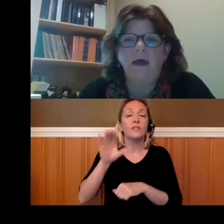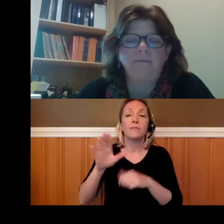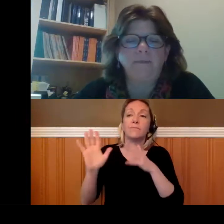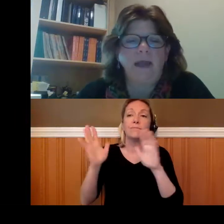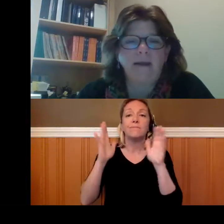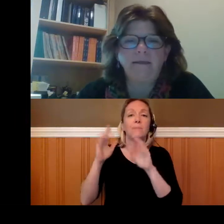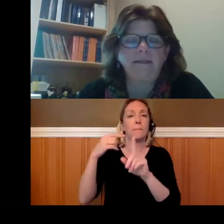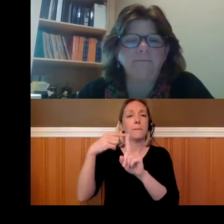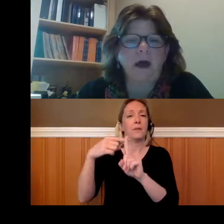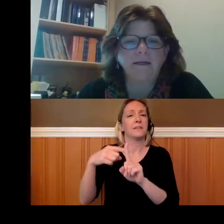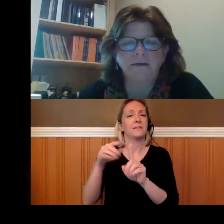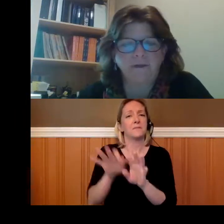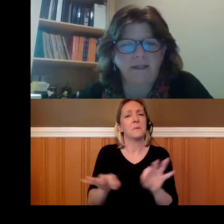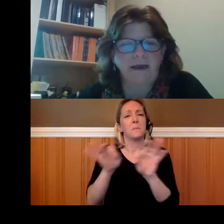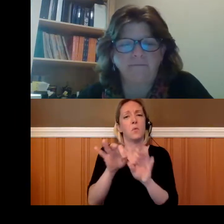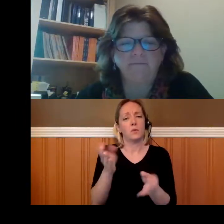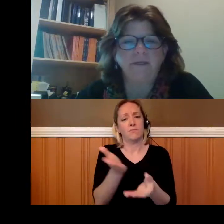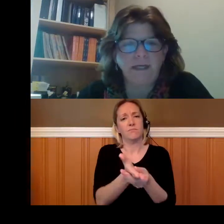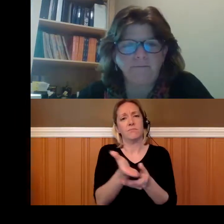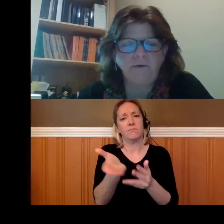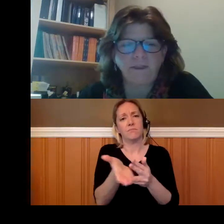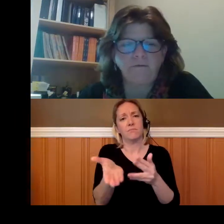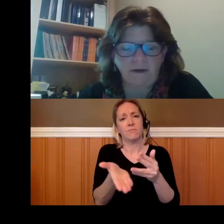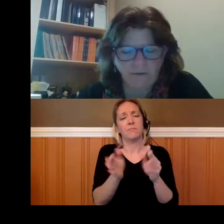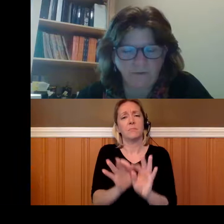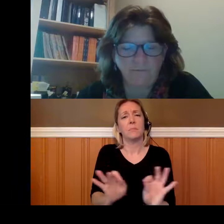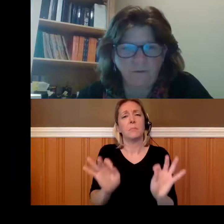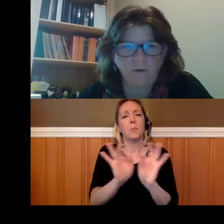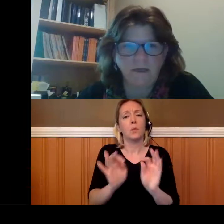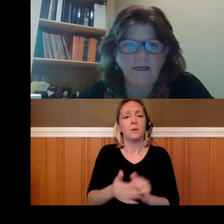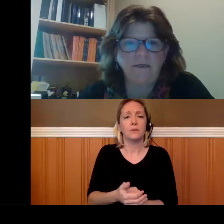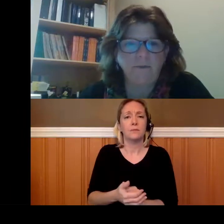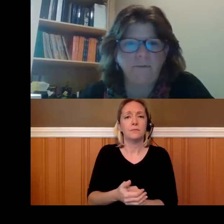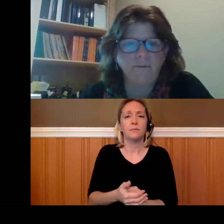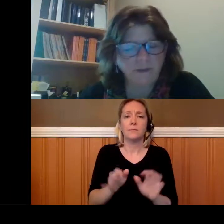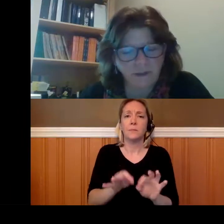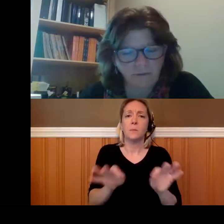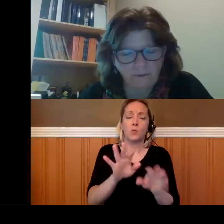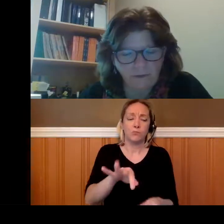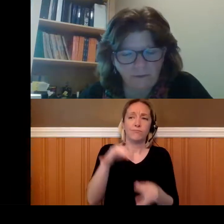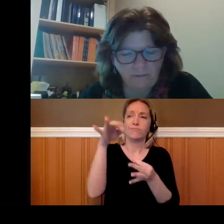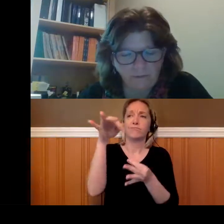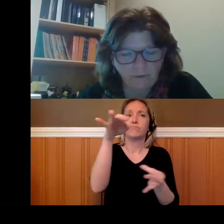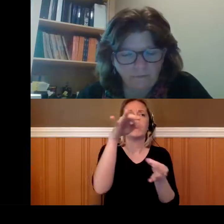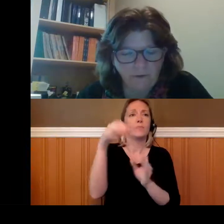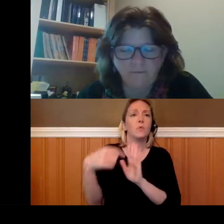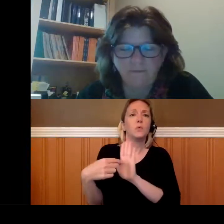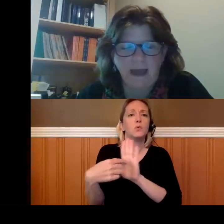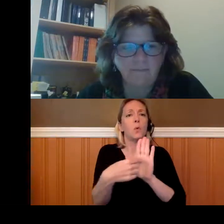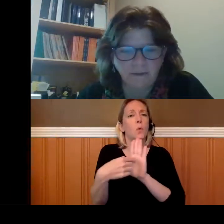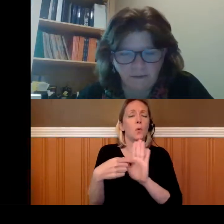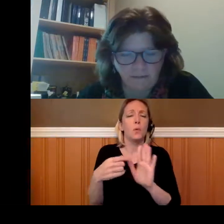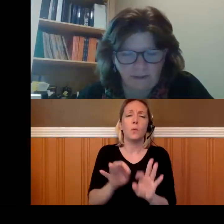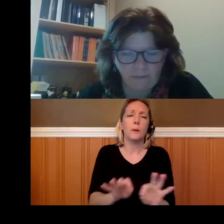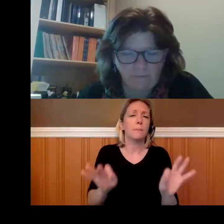that's positive like that. Keep those in the file. Those are important. You want to be able to show those. Those are absolutely important for